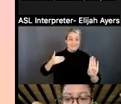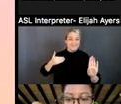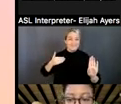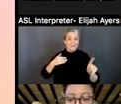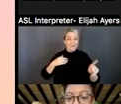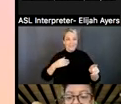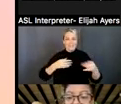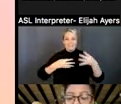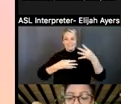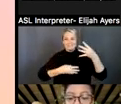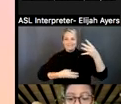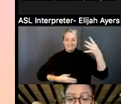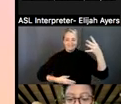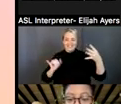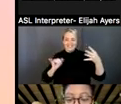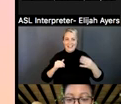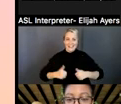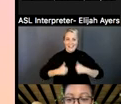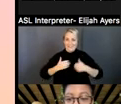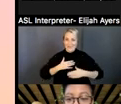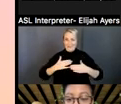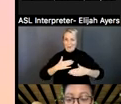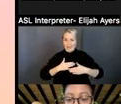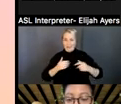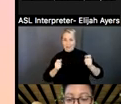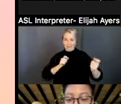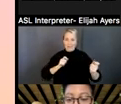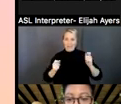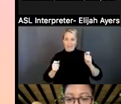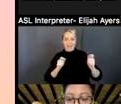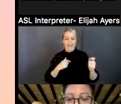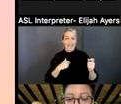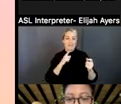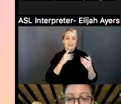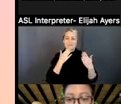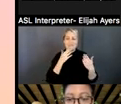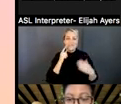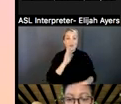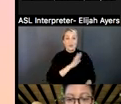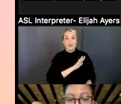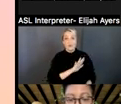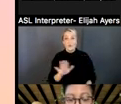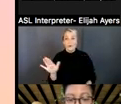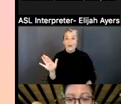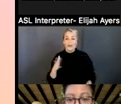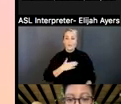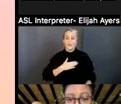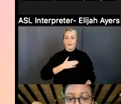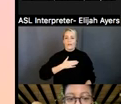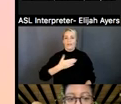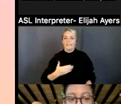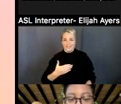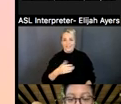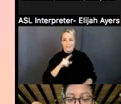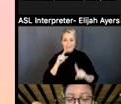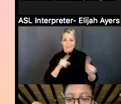and lives and breathes, I just send gratitude for your willingness to respond and reflect on what